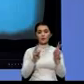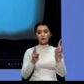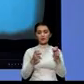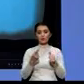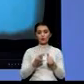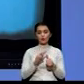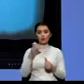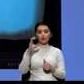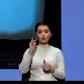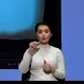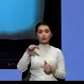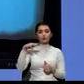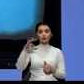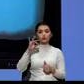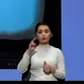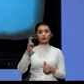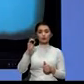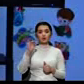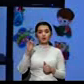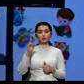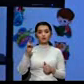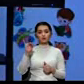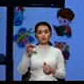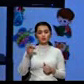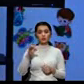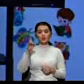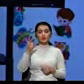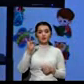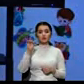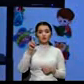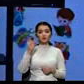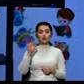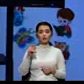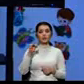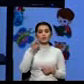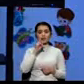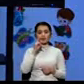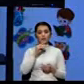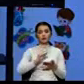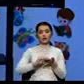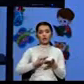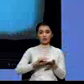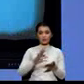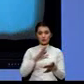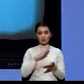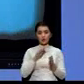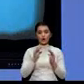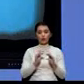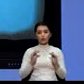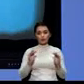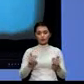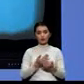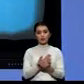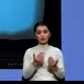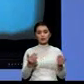nomi Sulton Mahmud va Beruniy. Nizomiy Aruziy Samarqandiy qalamlarga mansub ekan. Demak, bolajonlar,